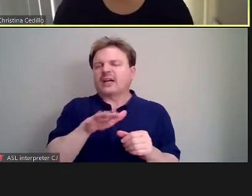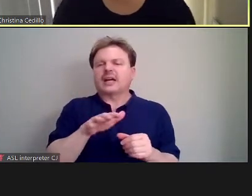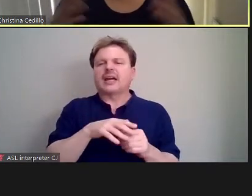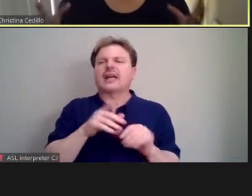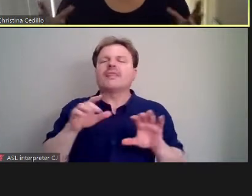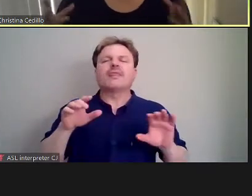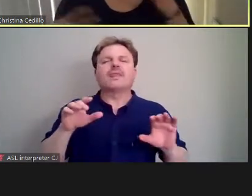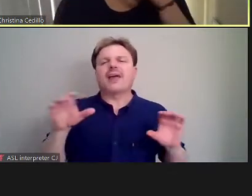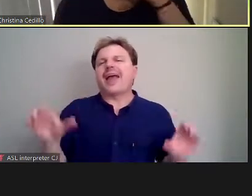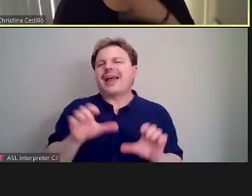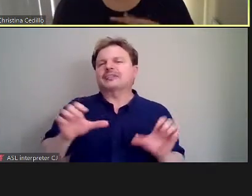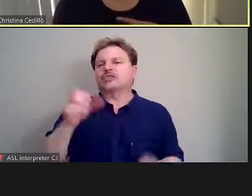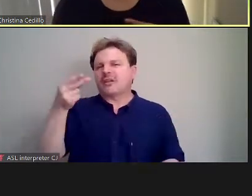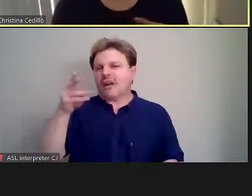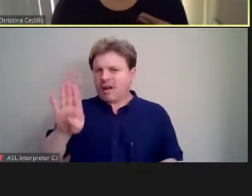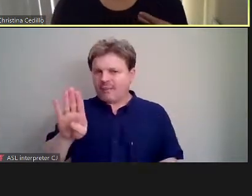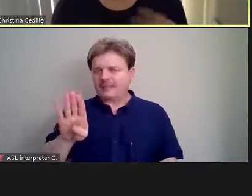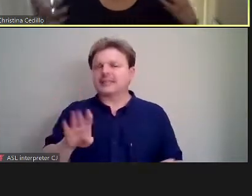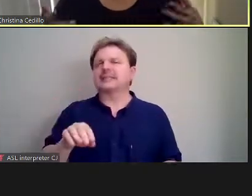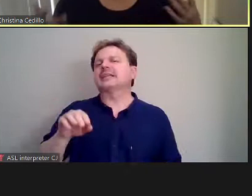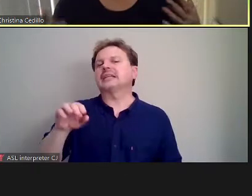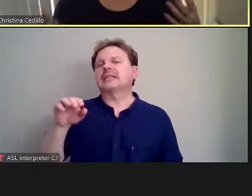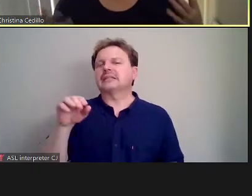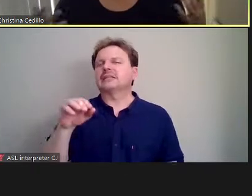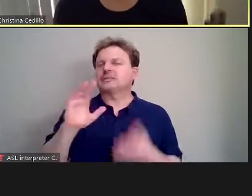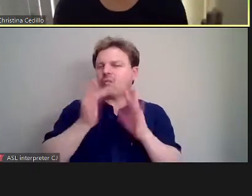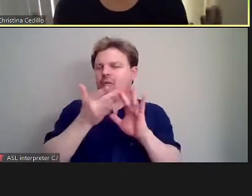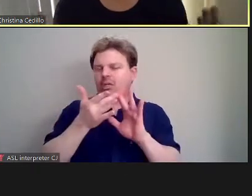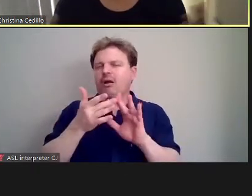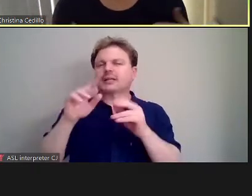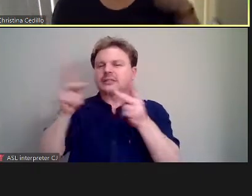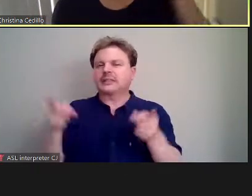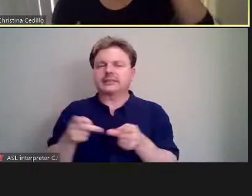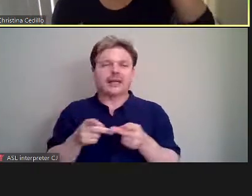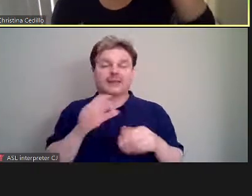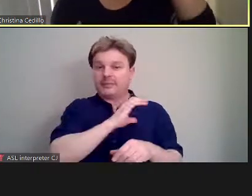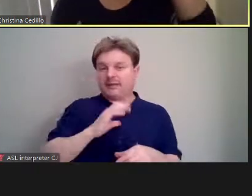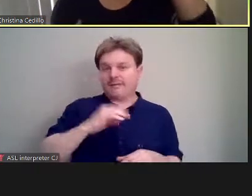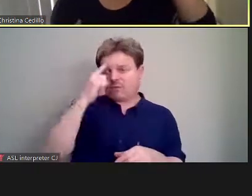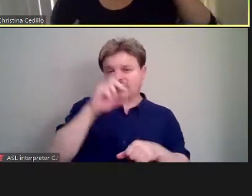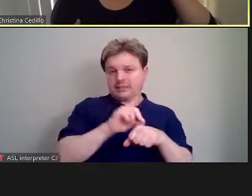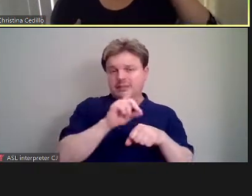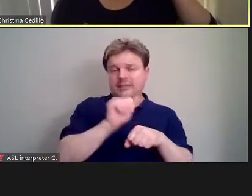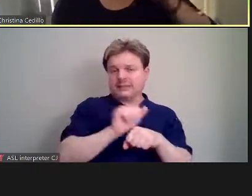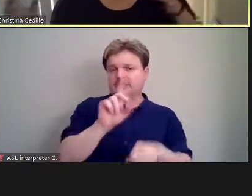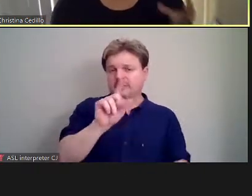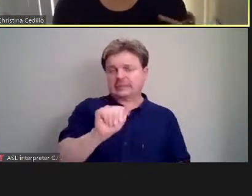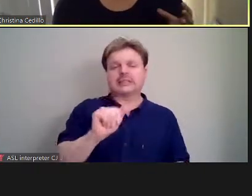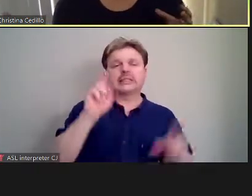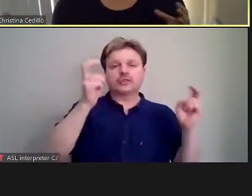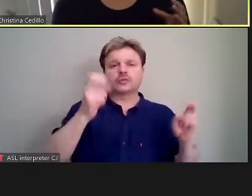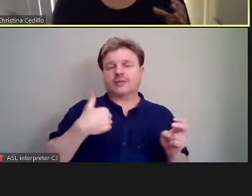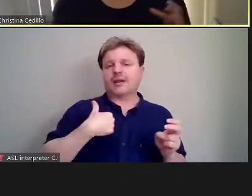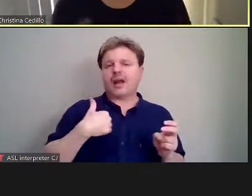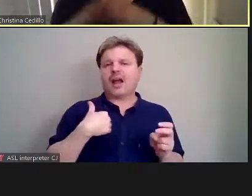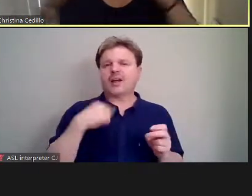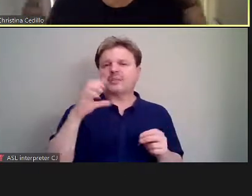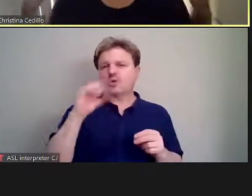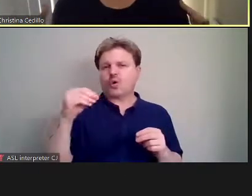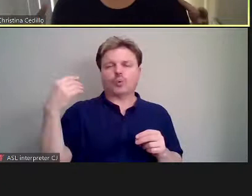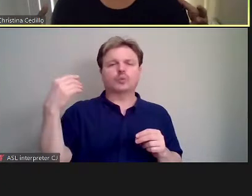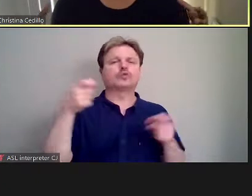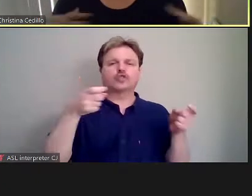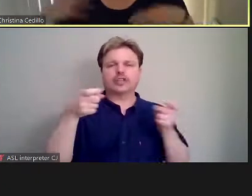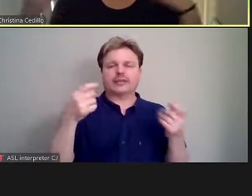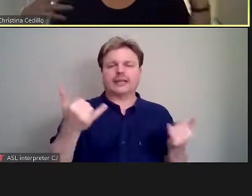Hub, it's a virtual space, and the Committee for Disability Issues, which I'm currently co-chairing, has a